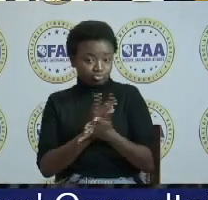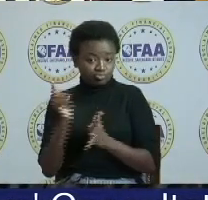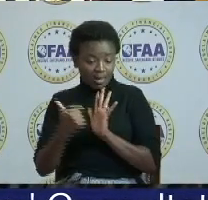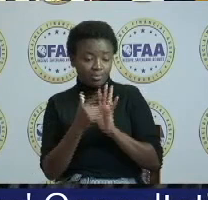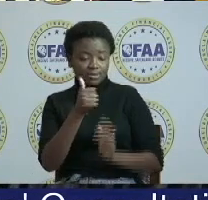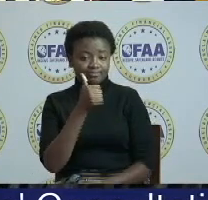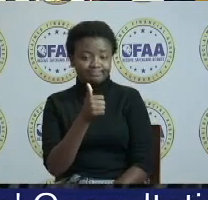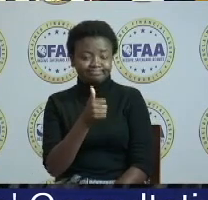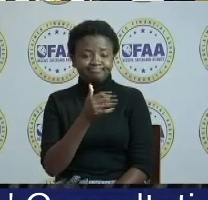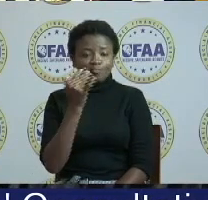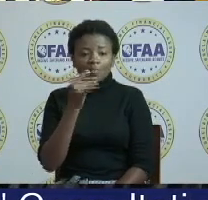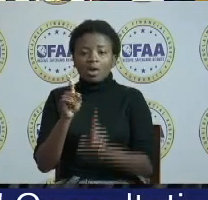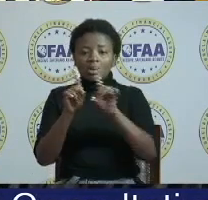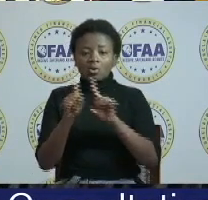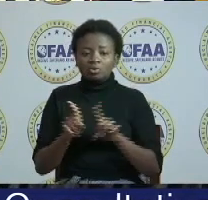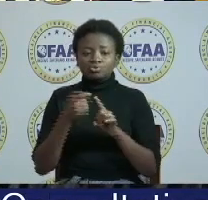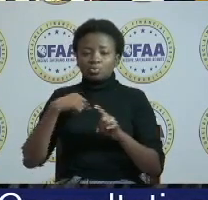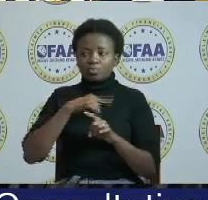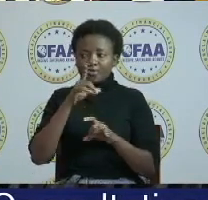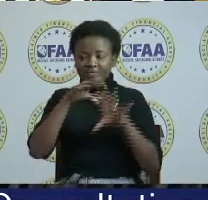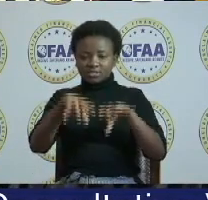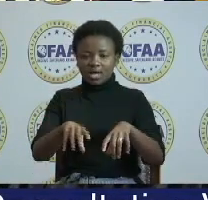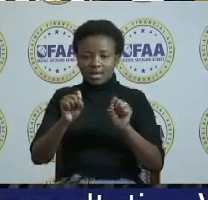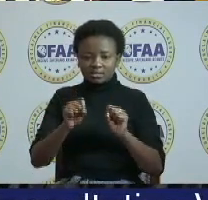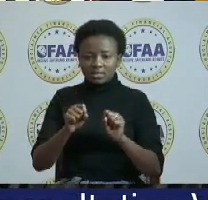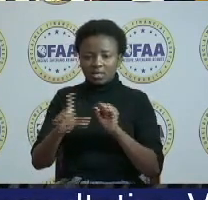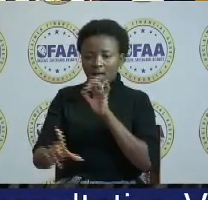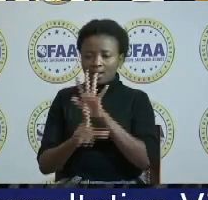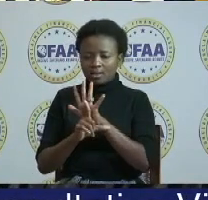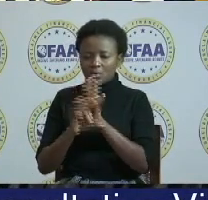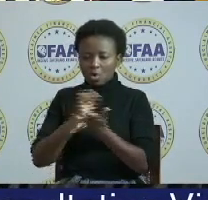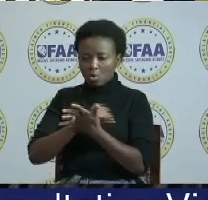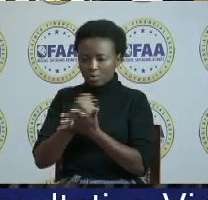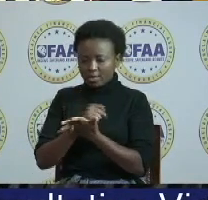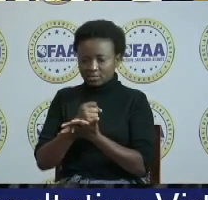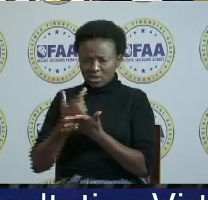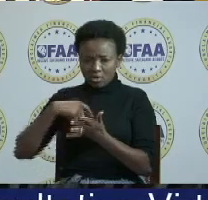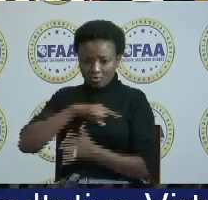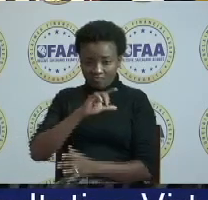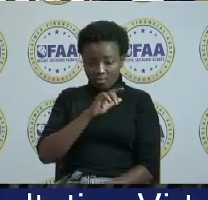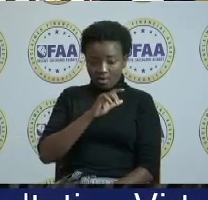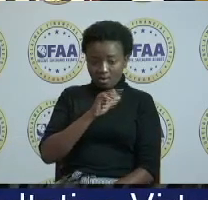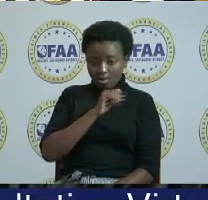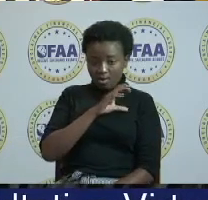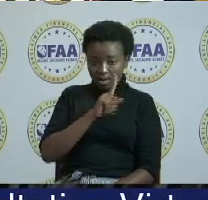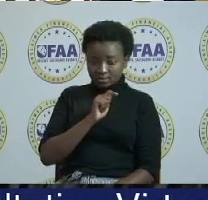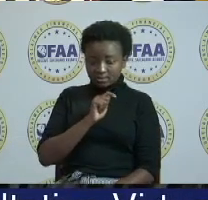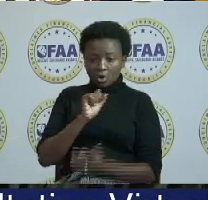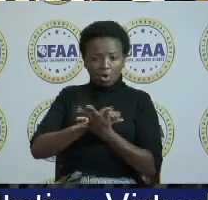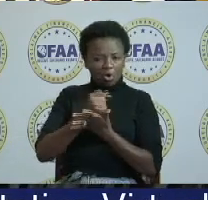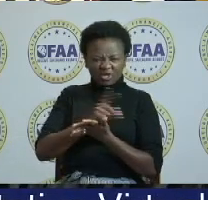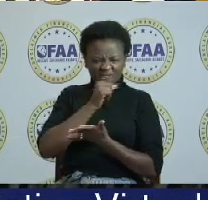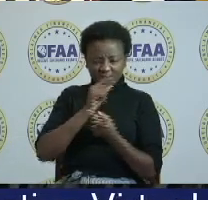did that. We have also undertaken a legal audit of our act and other